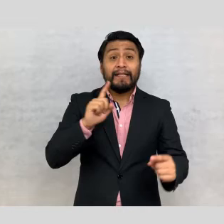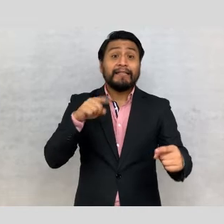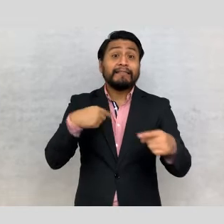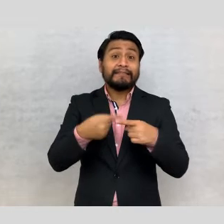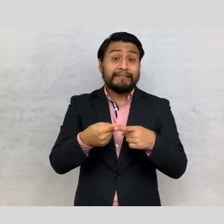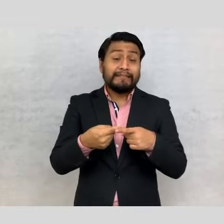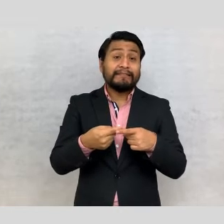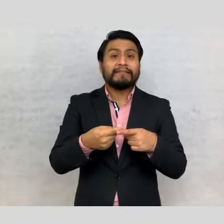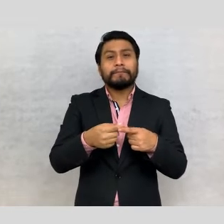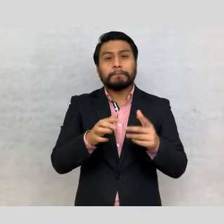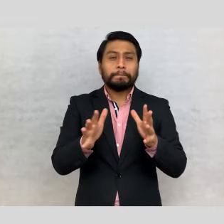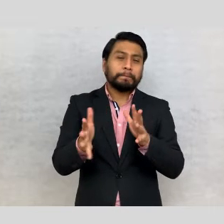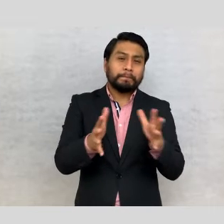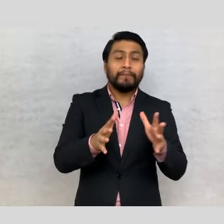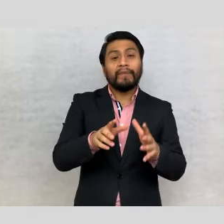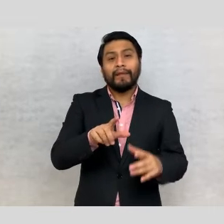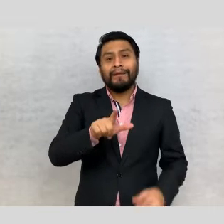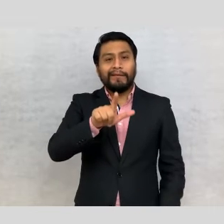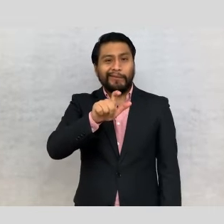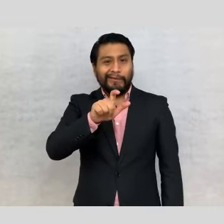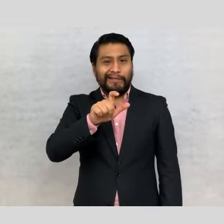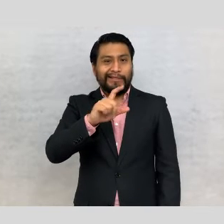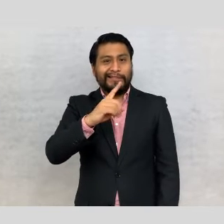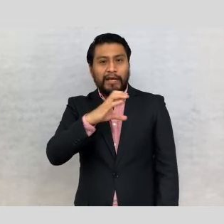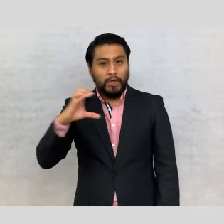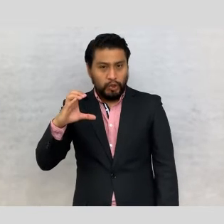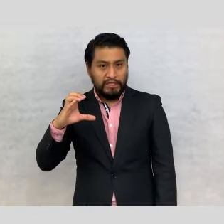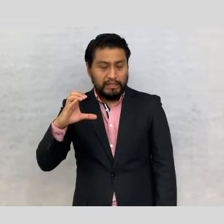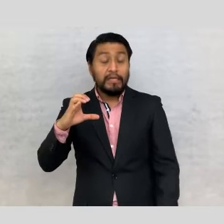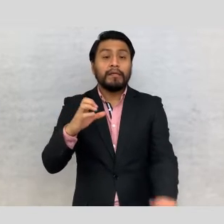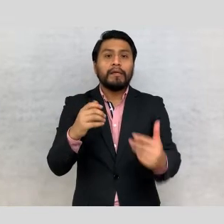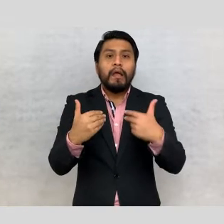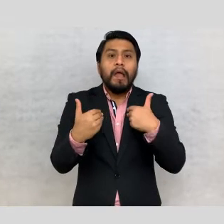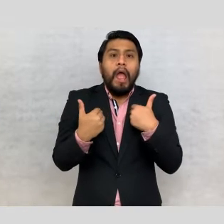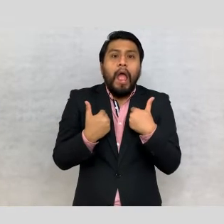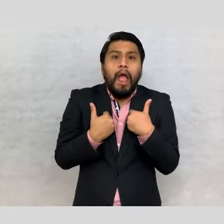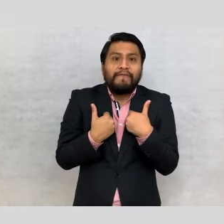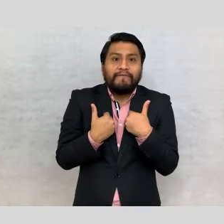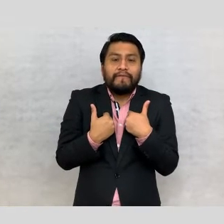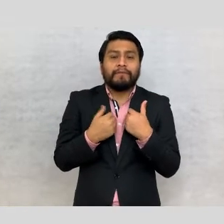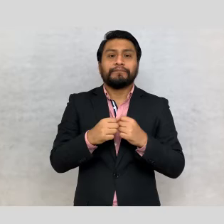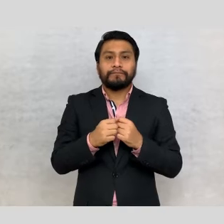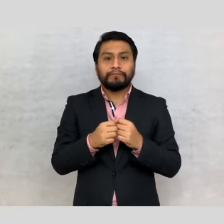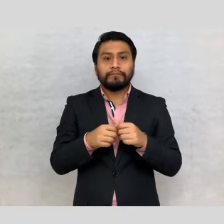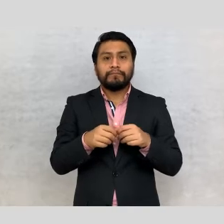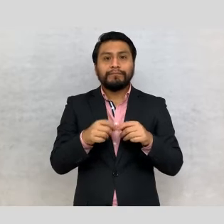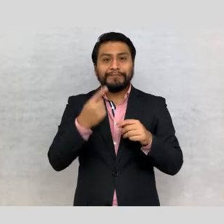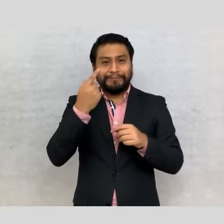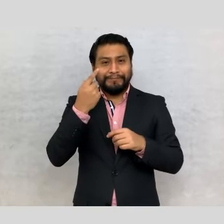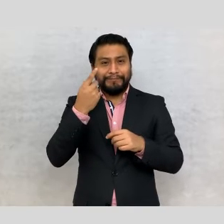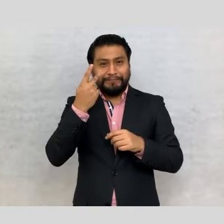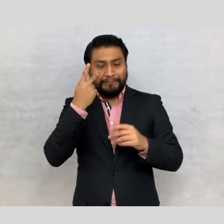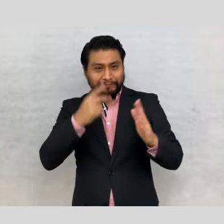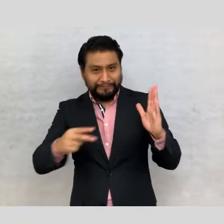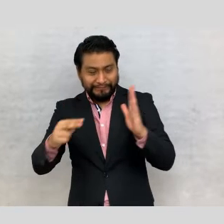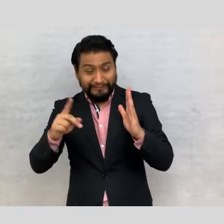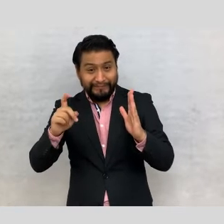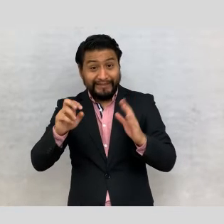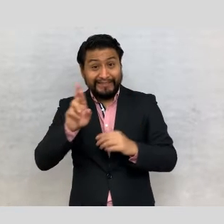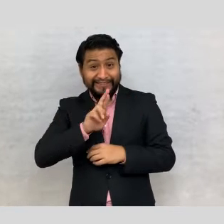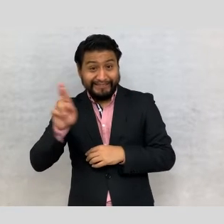well into the 20th century, what we have is a shift to the right or towards